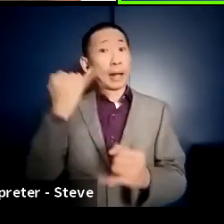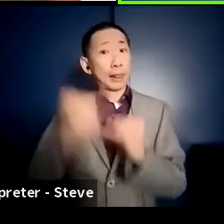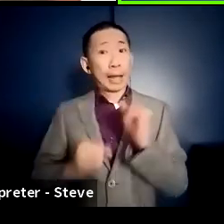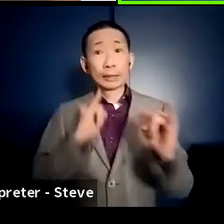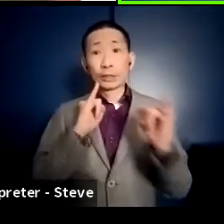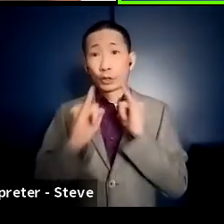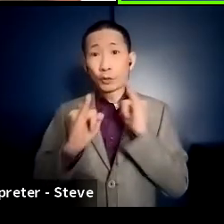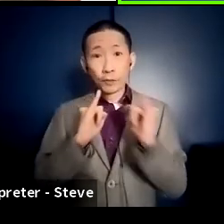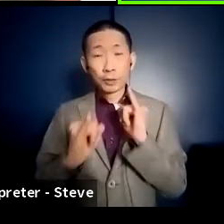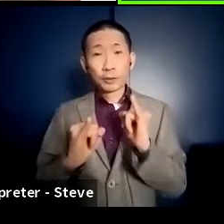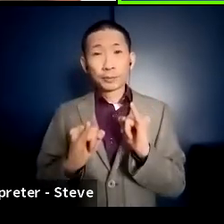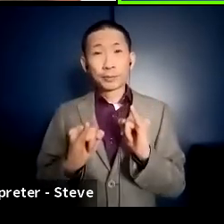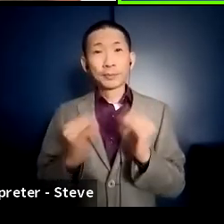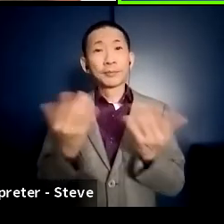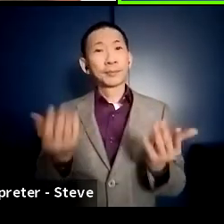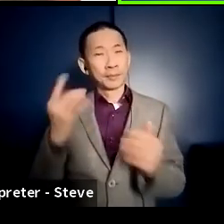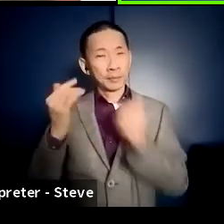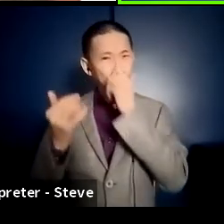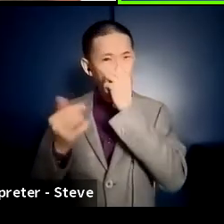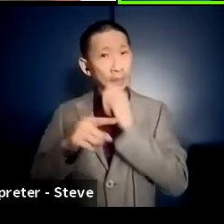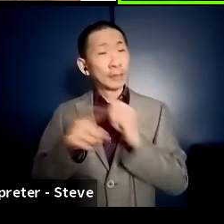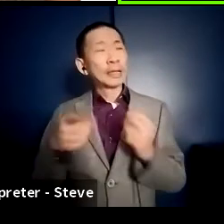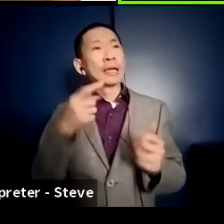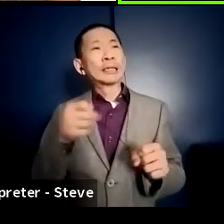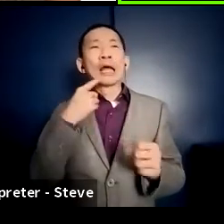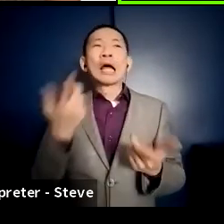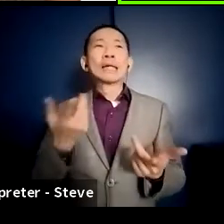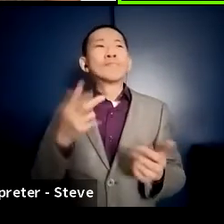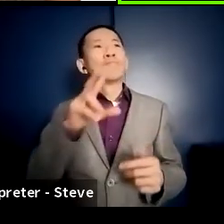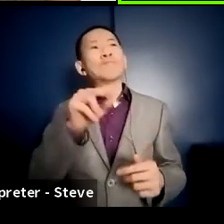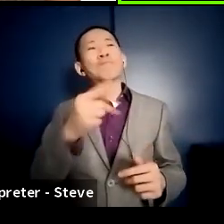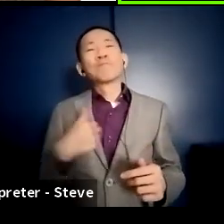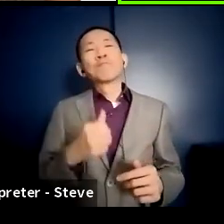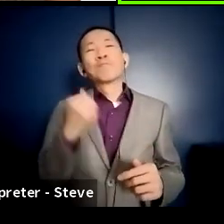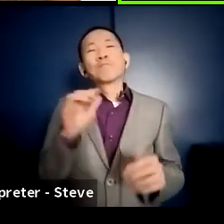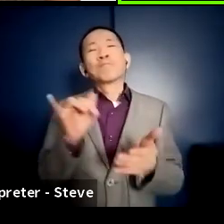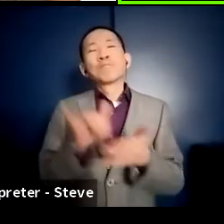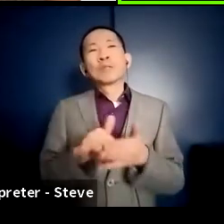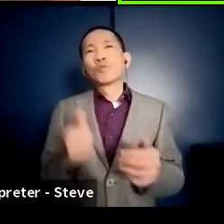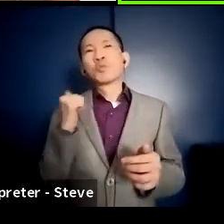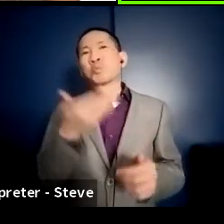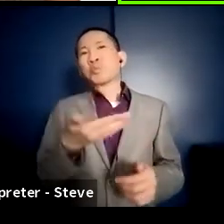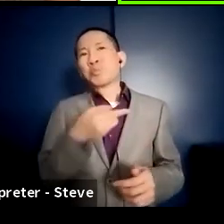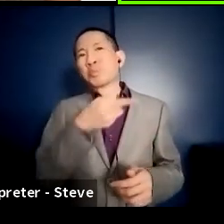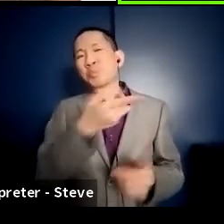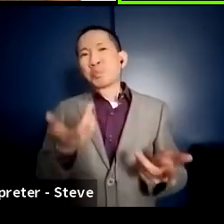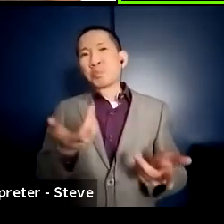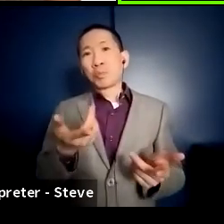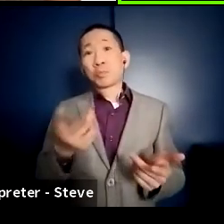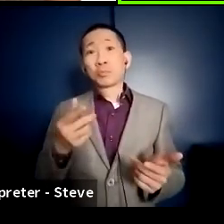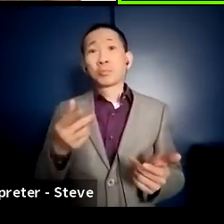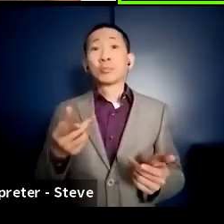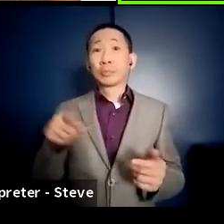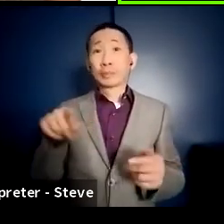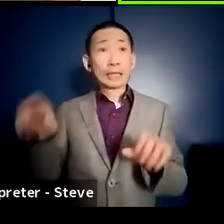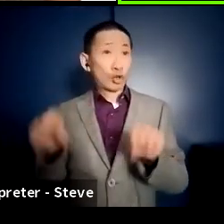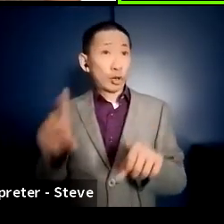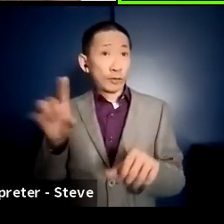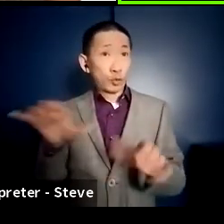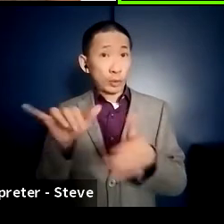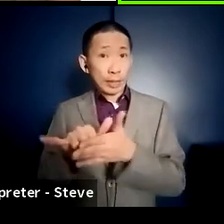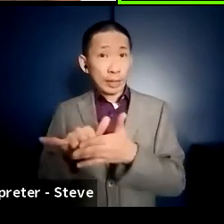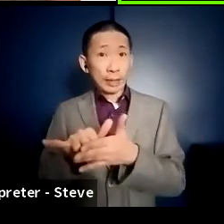interview. Now here's the thing. Could they have said, no, we're not gonna do this. We're not gonna hire this person? Absolutely. And if they did